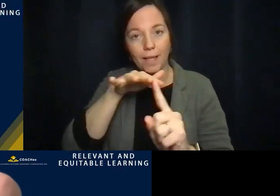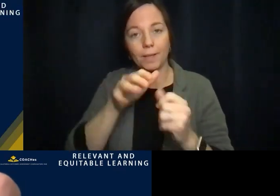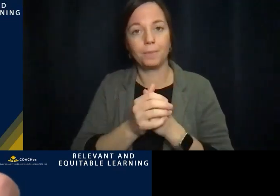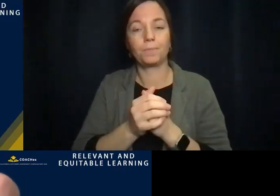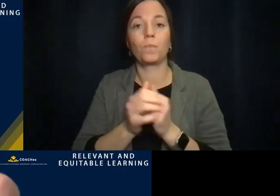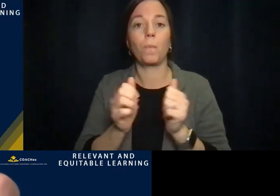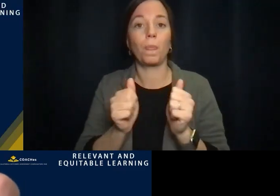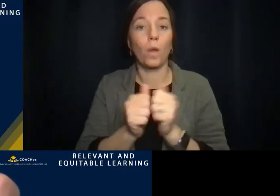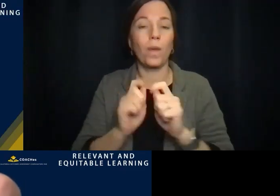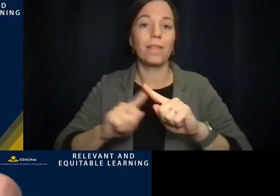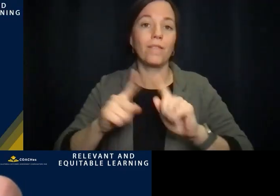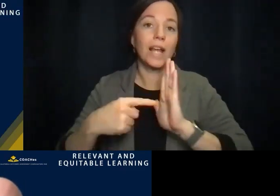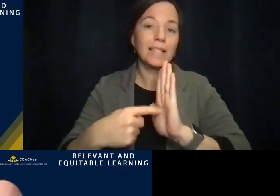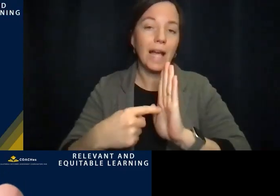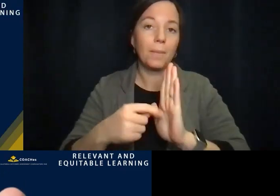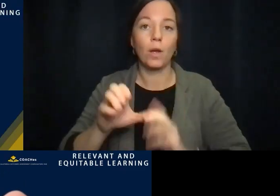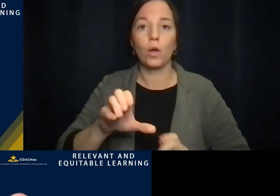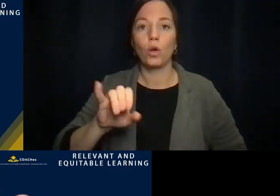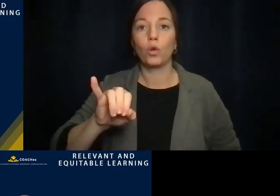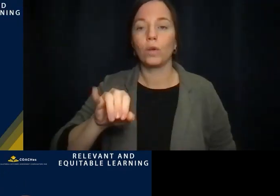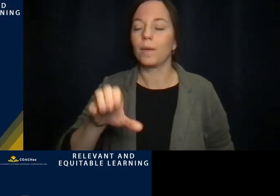examples, critical thinking, analysis,